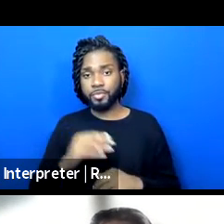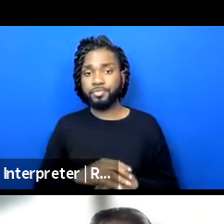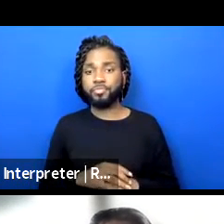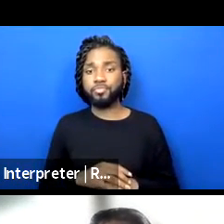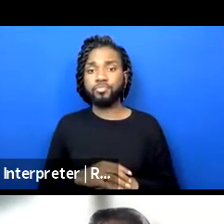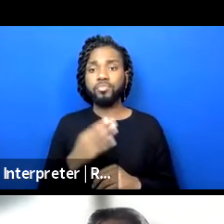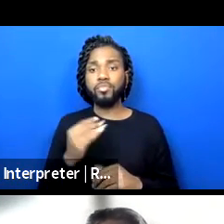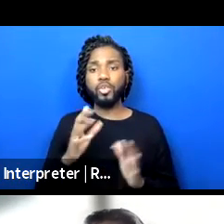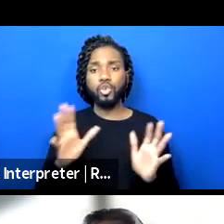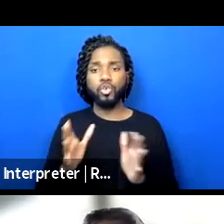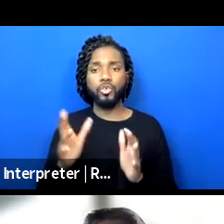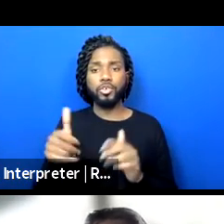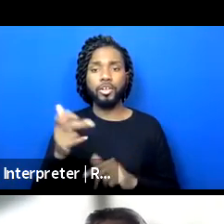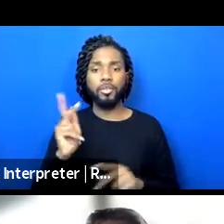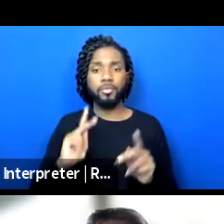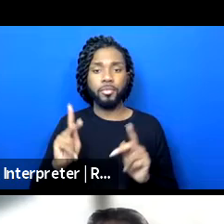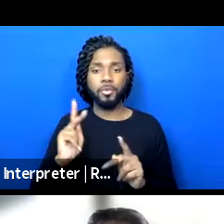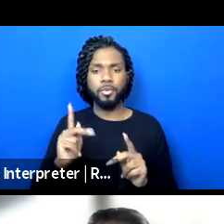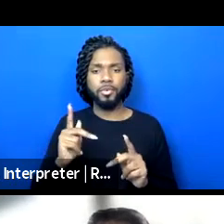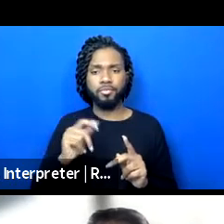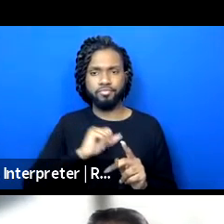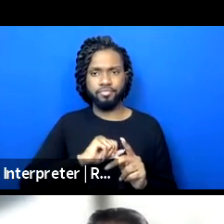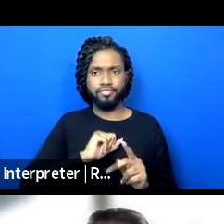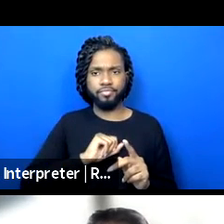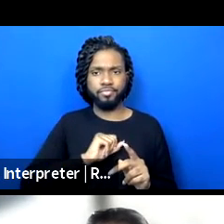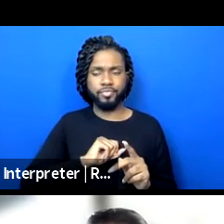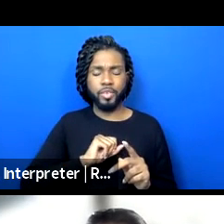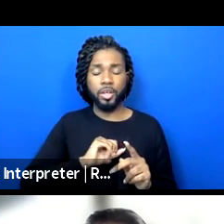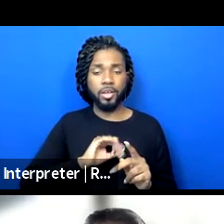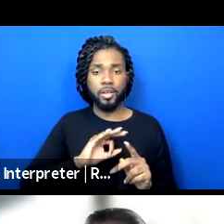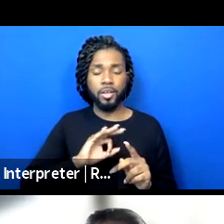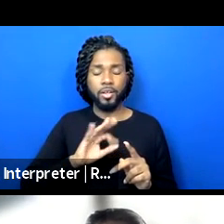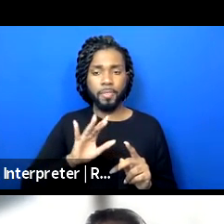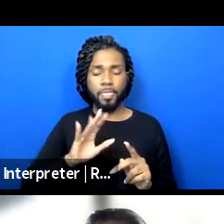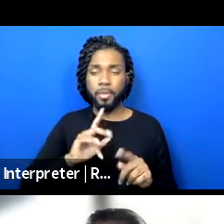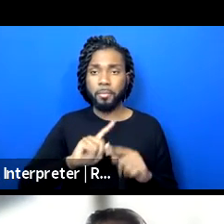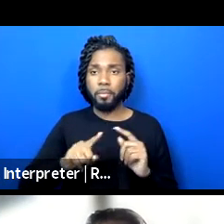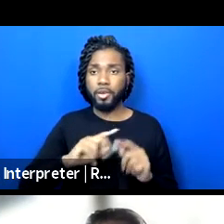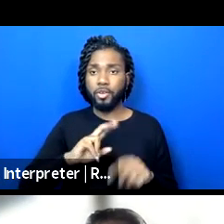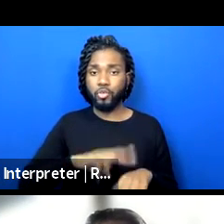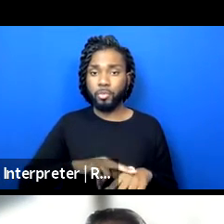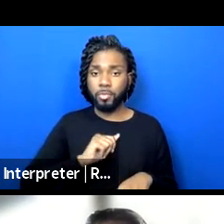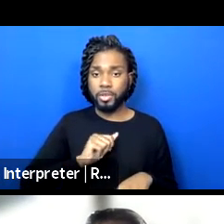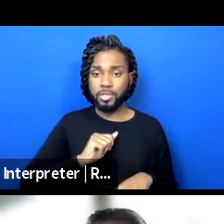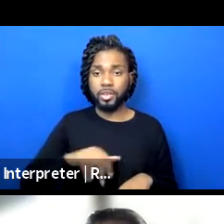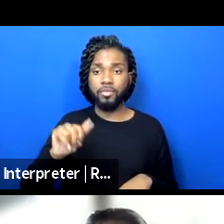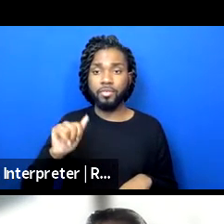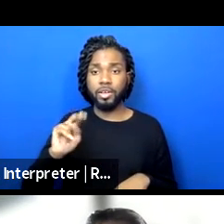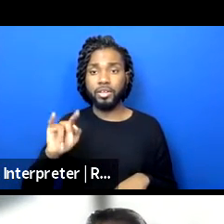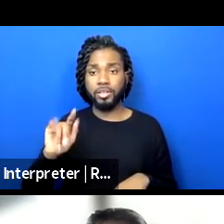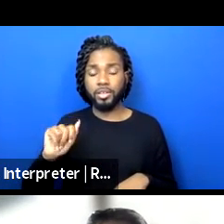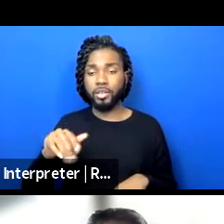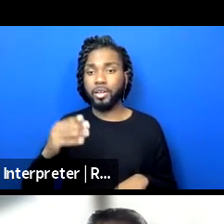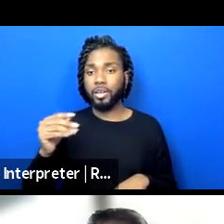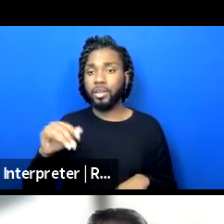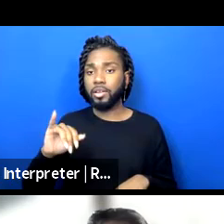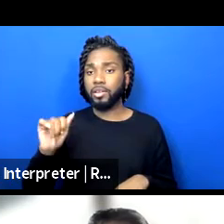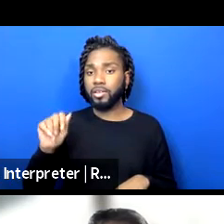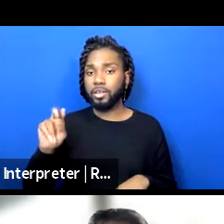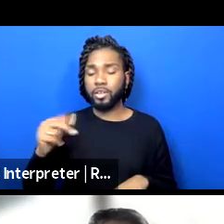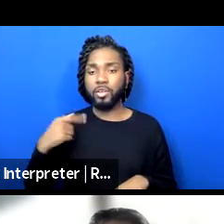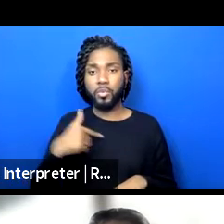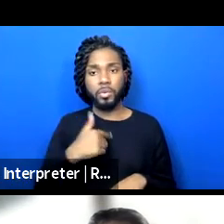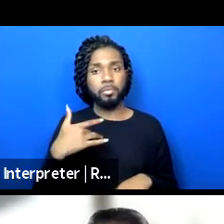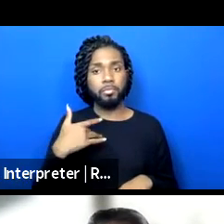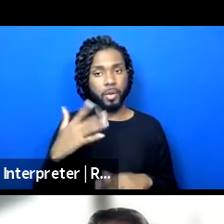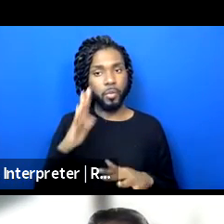And encourage others to do it. But you know, we normally be myself, Weta, and Ian, who are on the team, would we normally be out meeting all of you